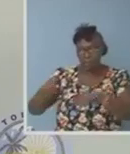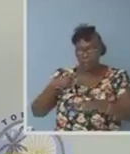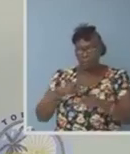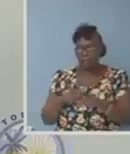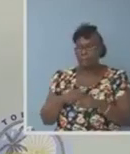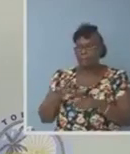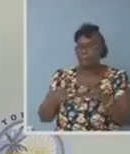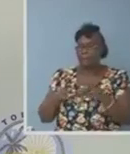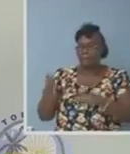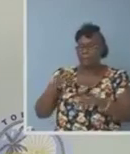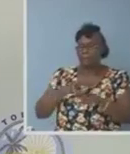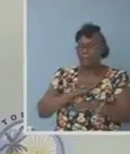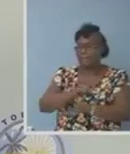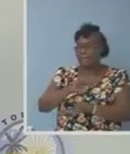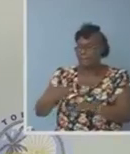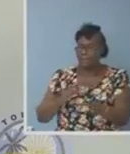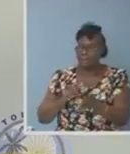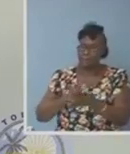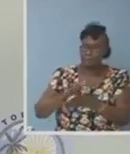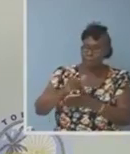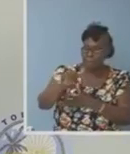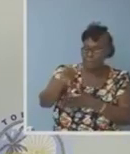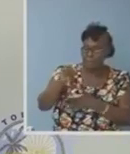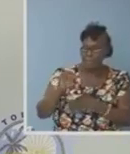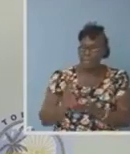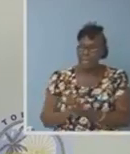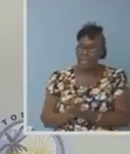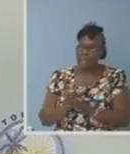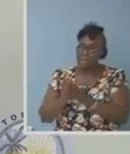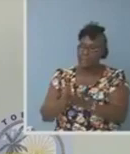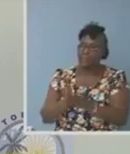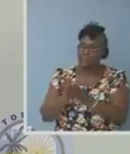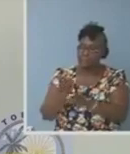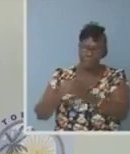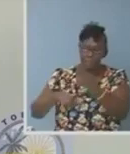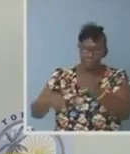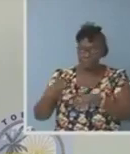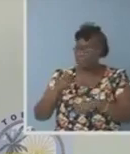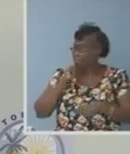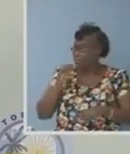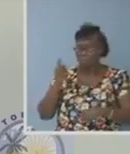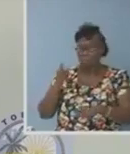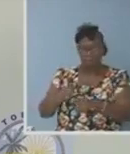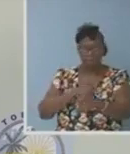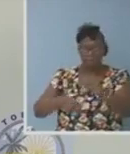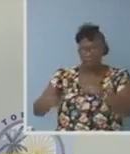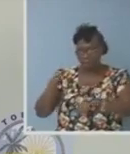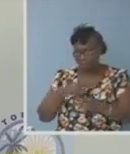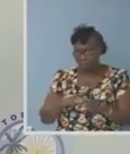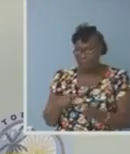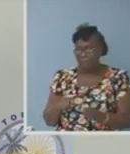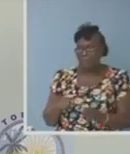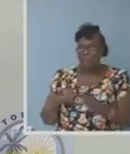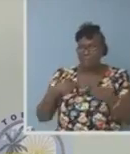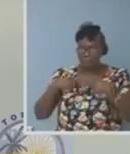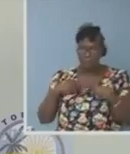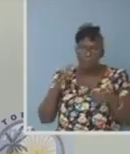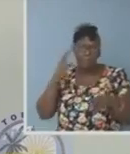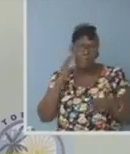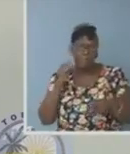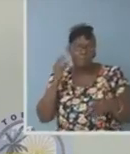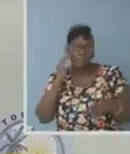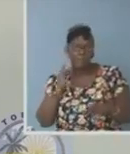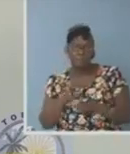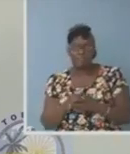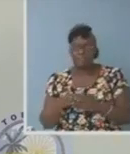international flights, also cruise ships, which are no longer coming. The hospital has had experience with dealing with several